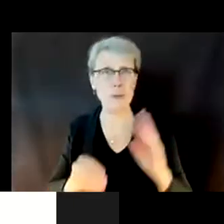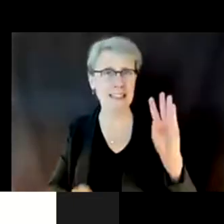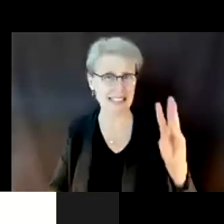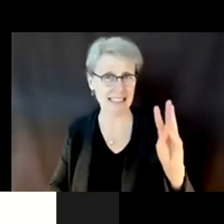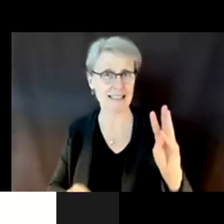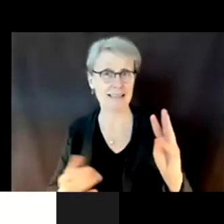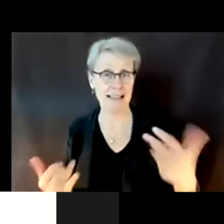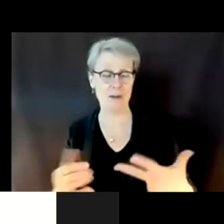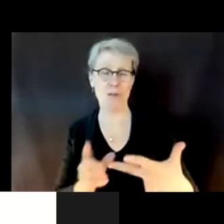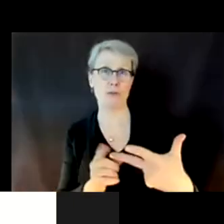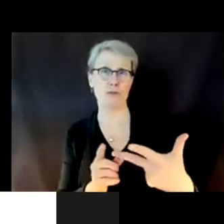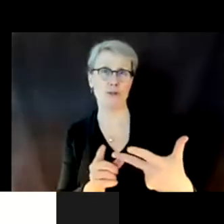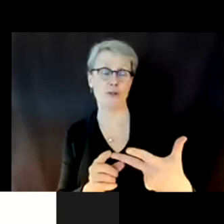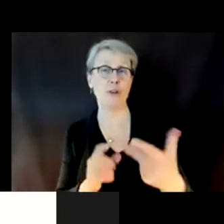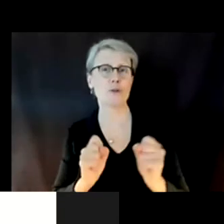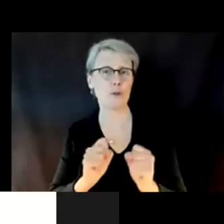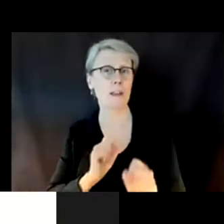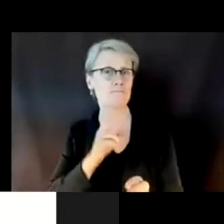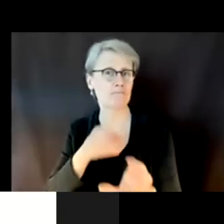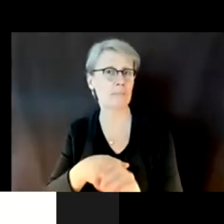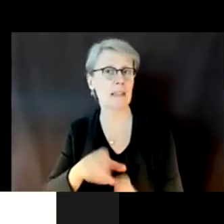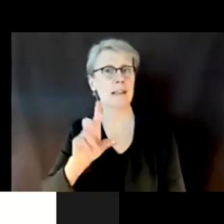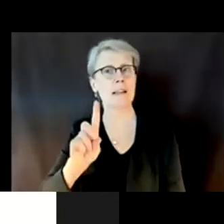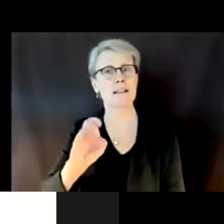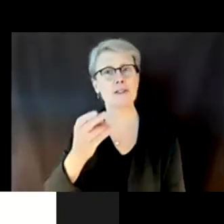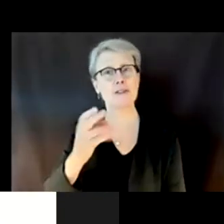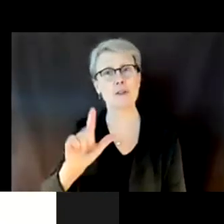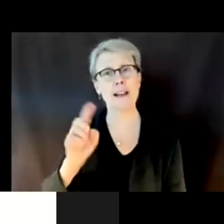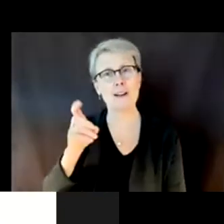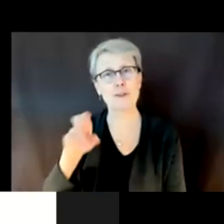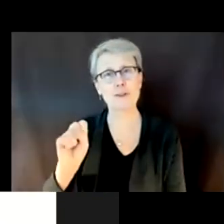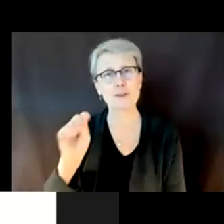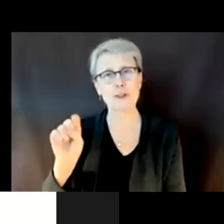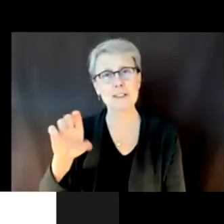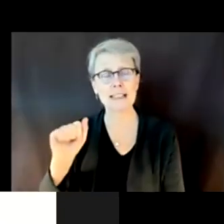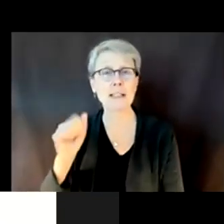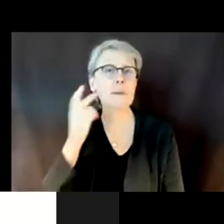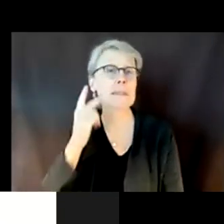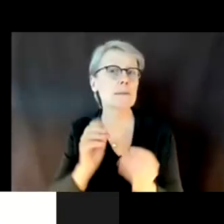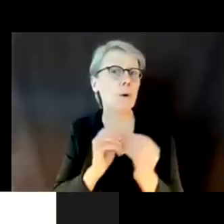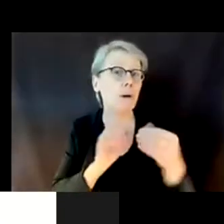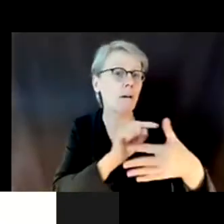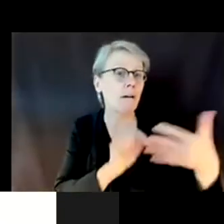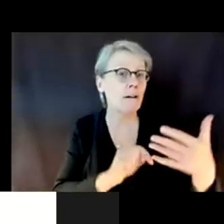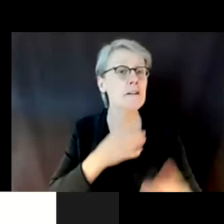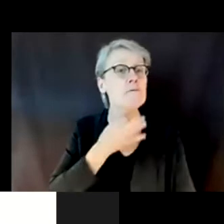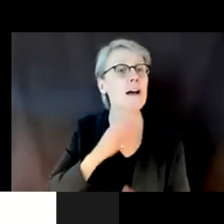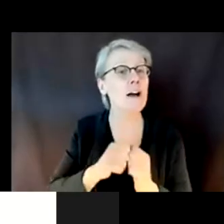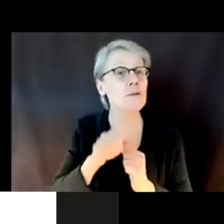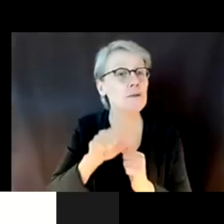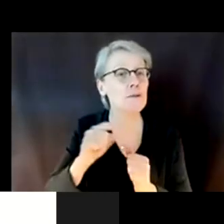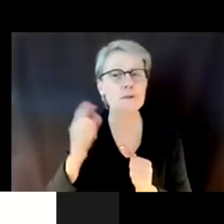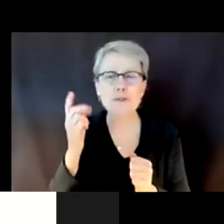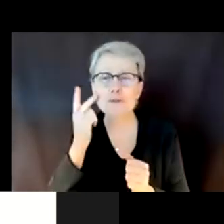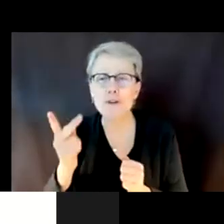can definitely go to the digitalladders.ca website to see the others if you like. I'm super curious how you found out about this session